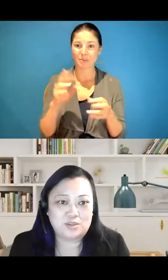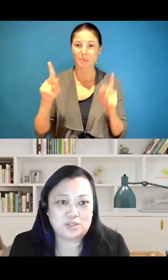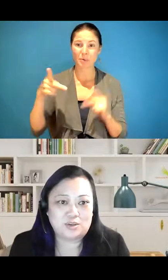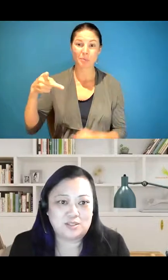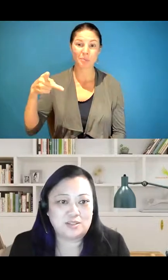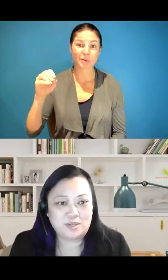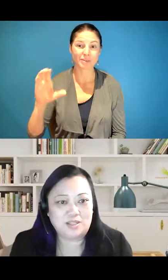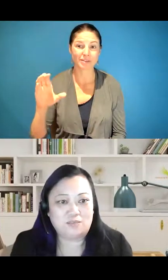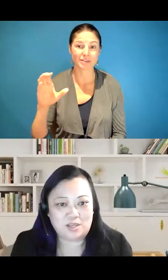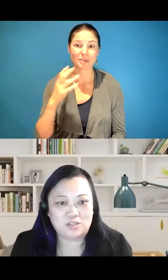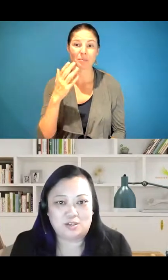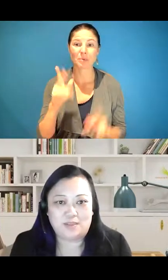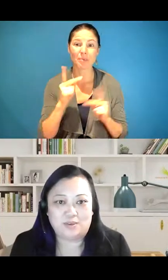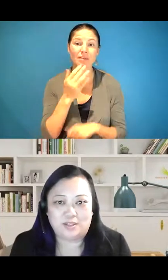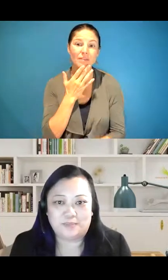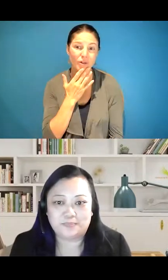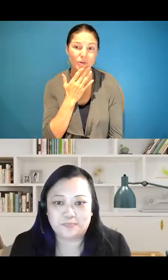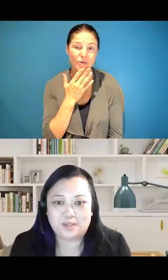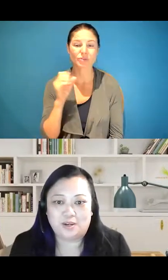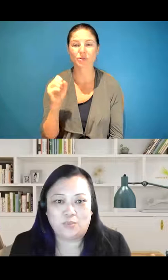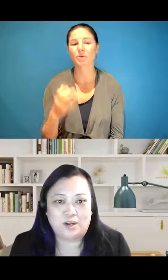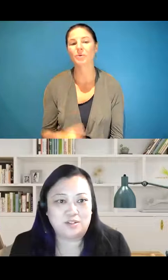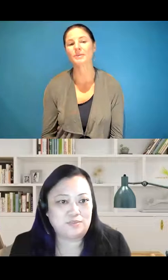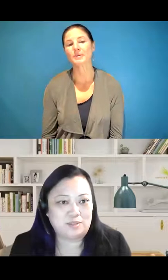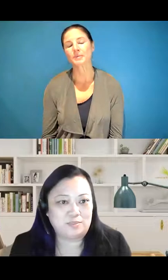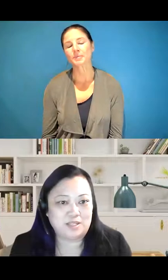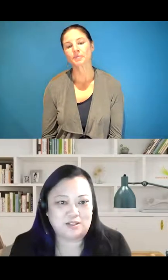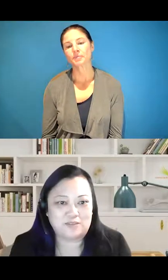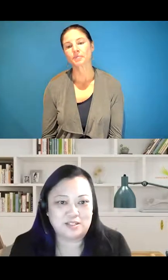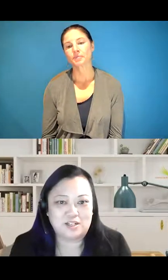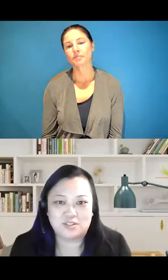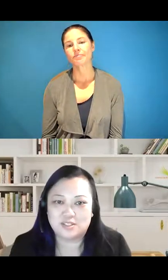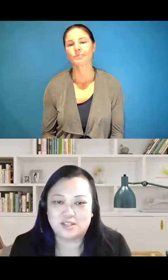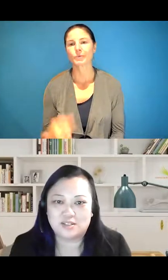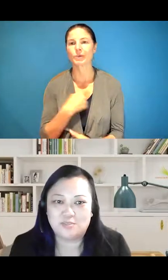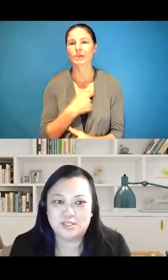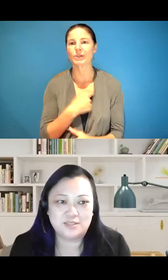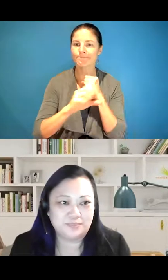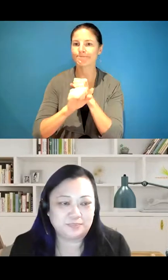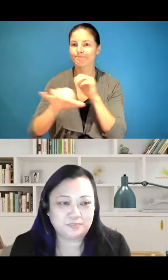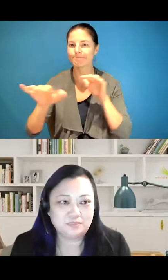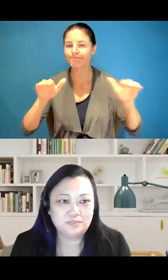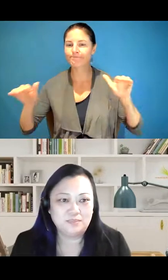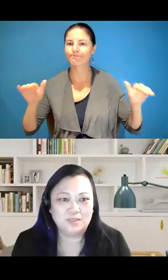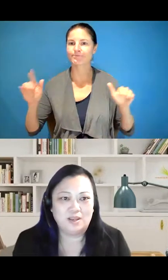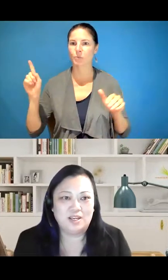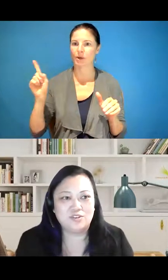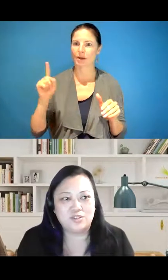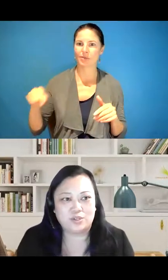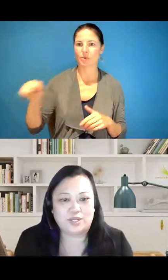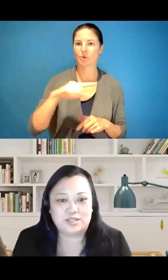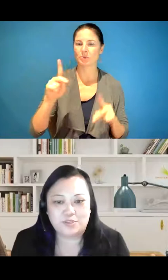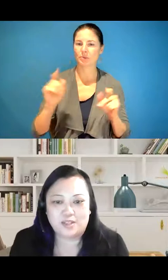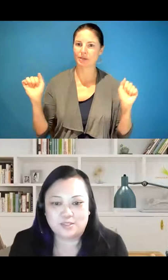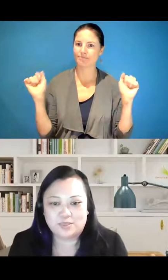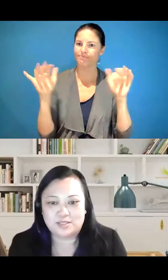and also disseminating the information about where for them to get their vaccinations. Next slide, please. Here's just